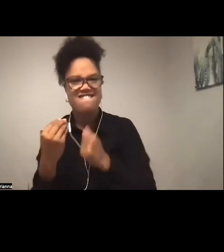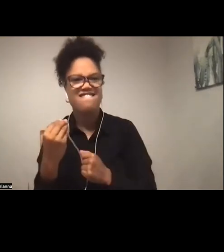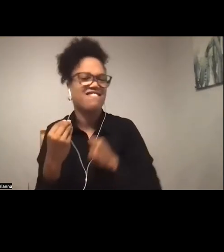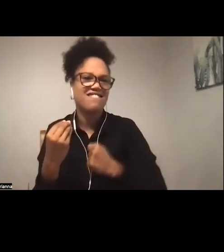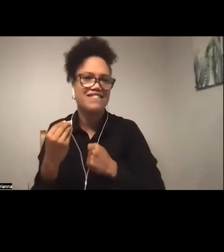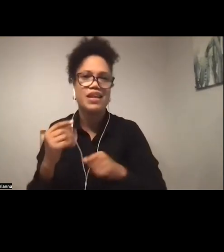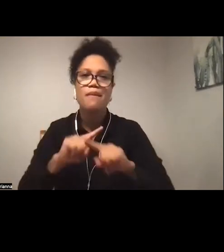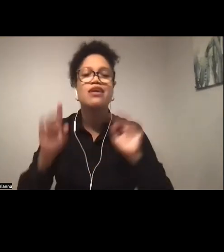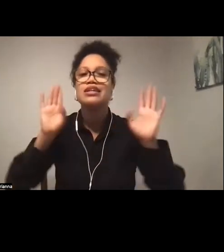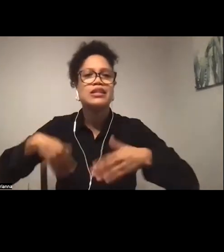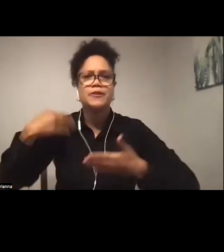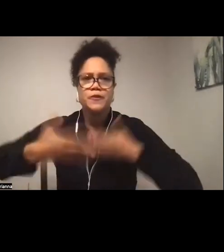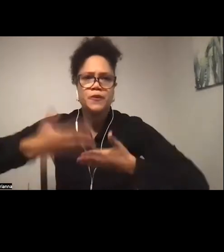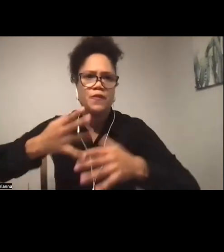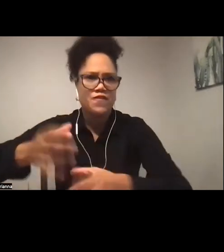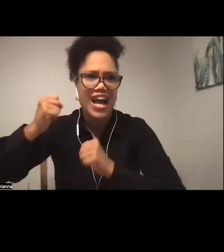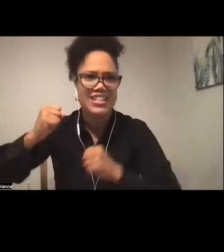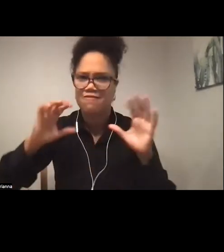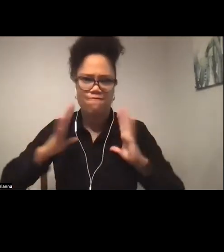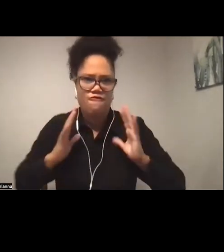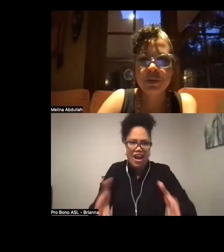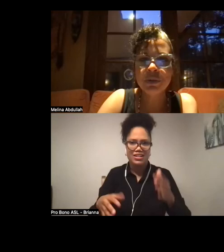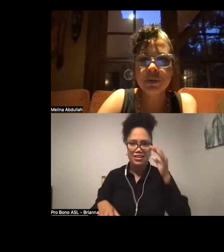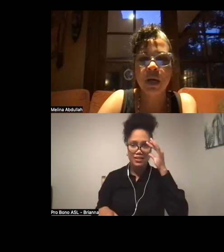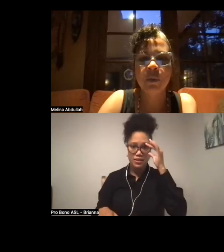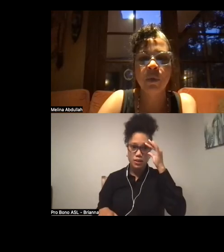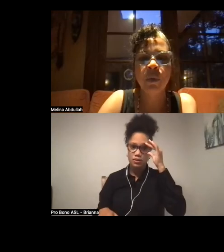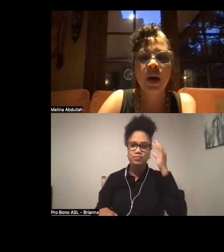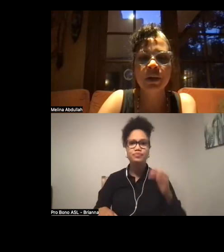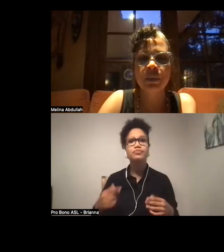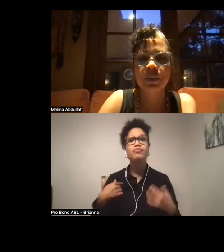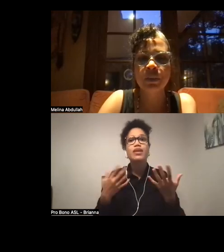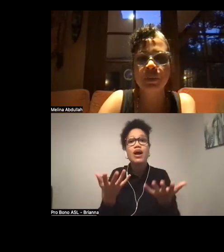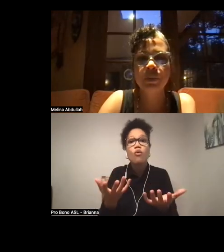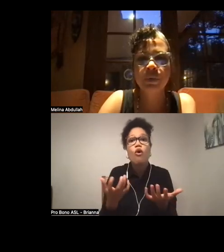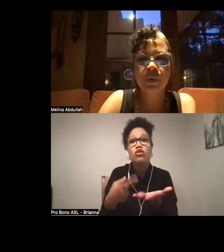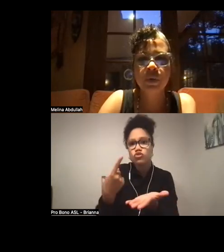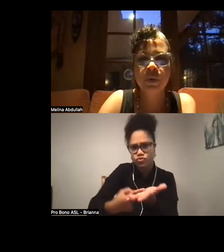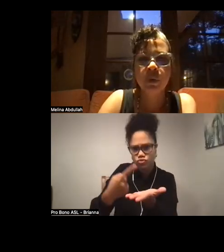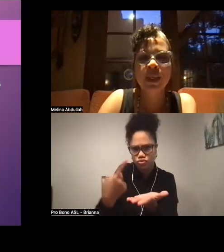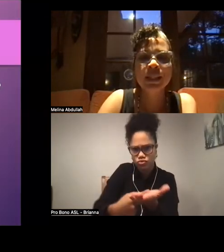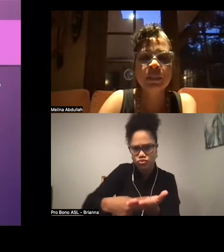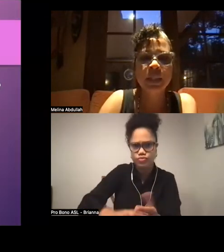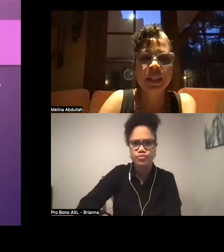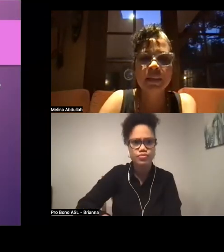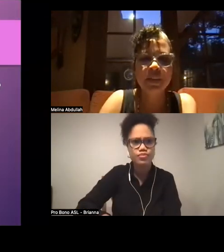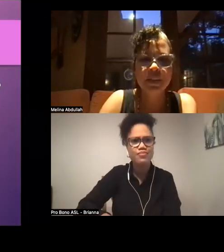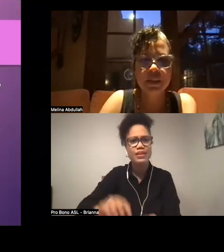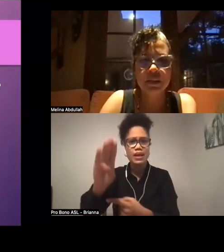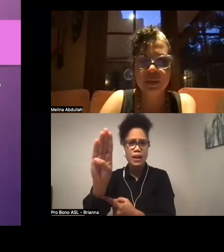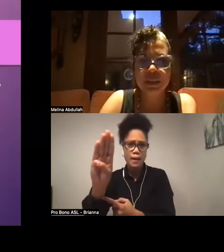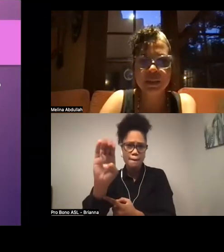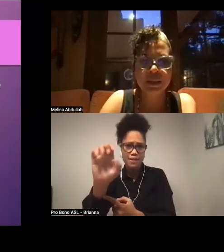walk through as quickly as we can. I want to walk through, what does